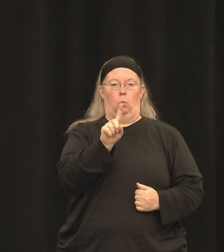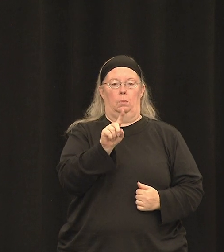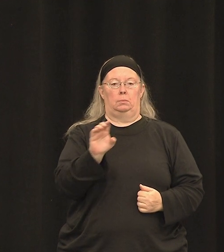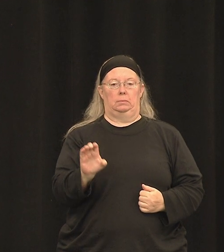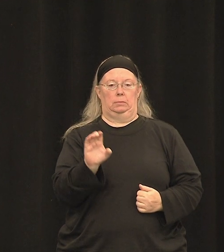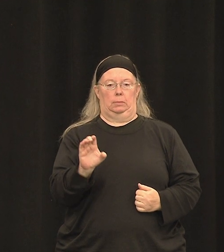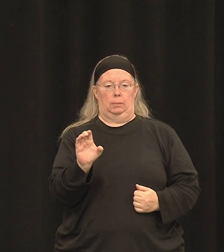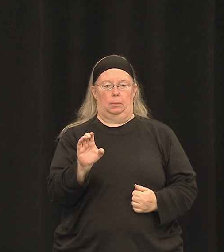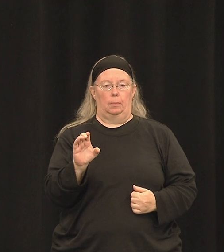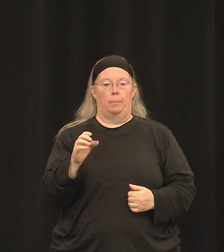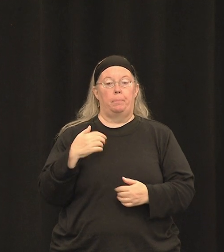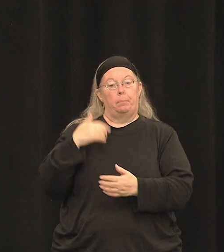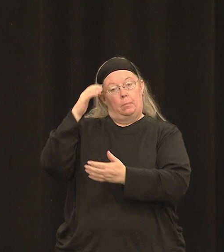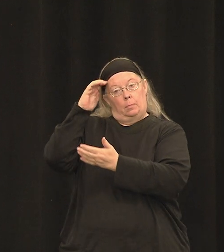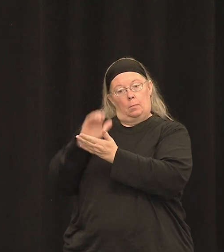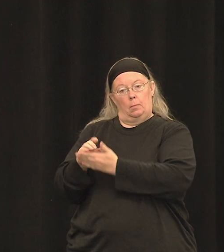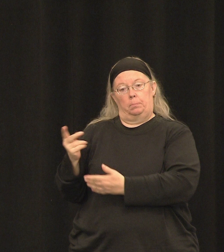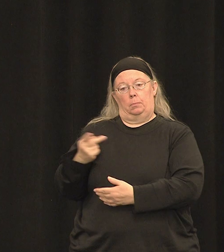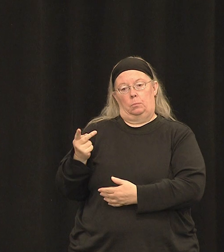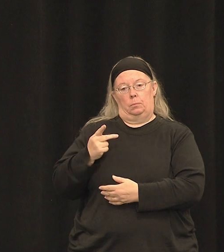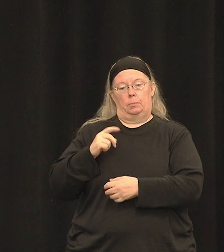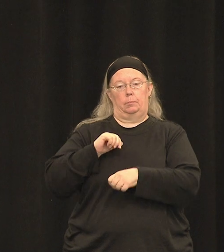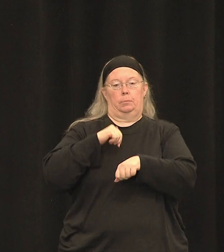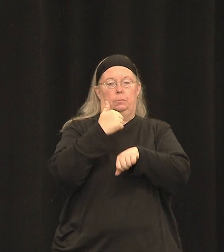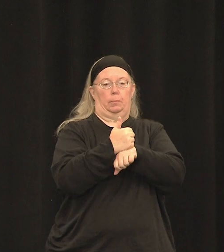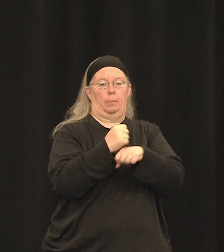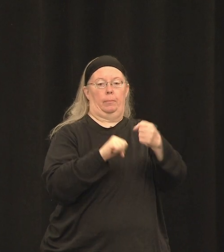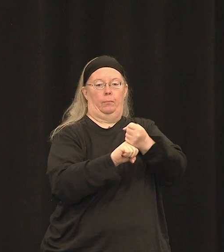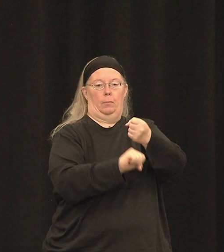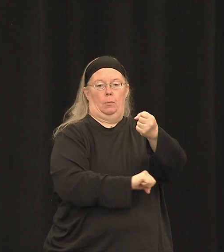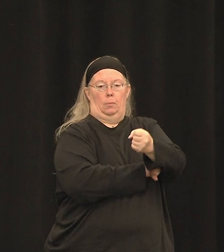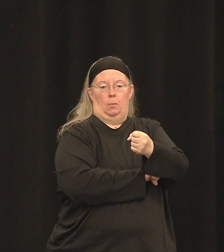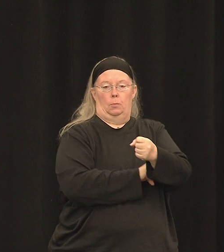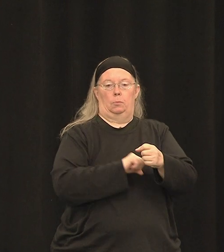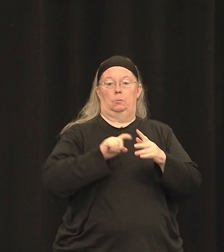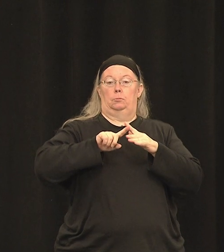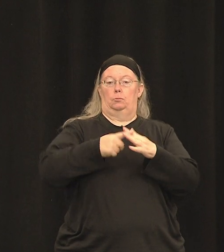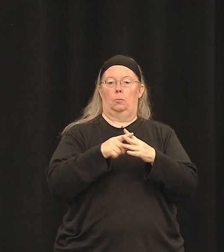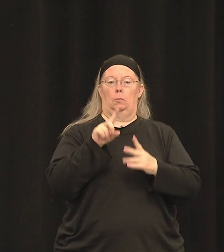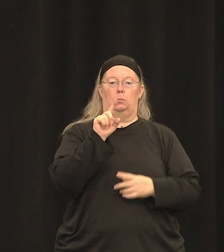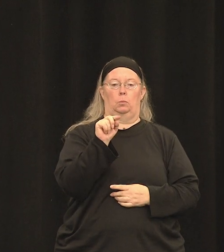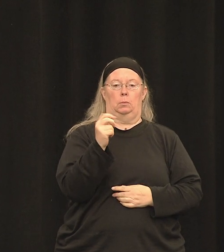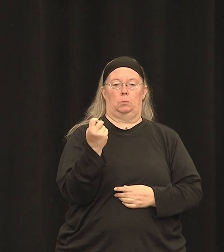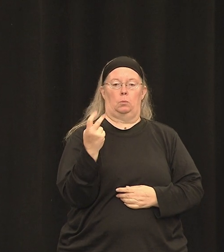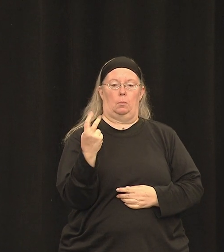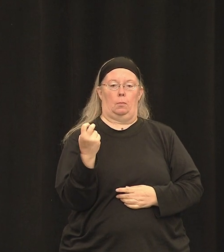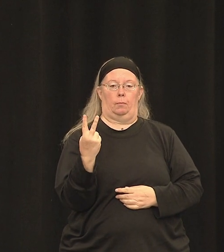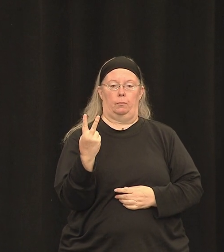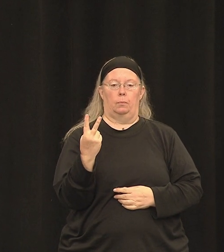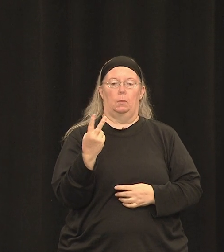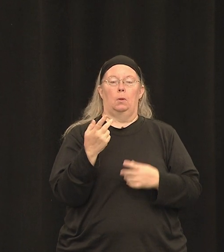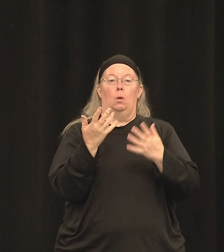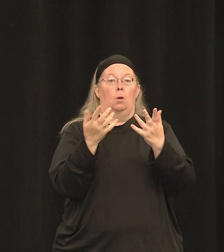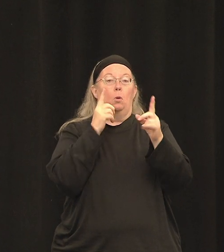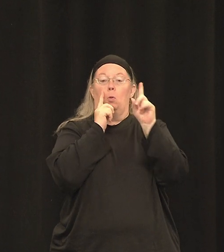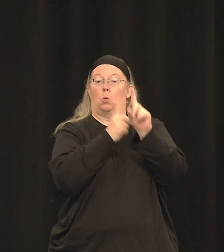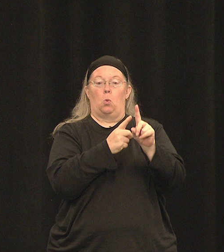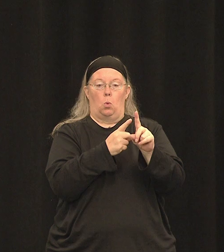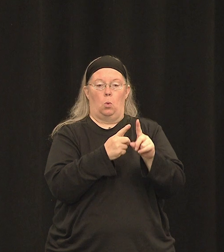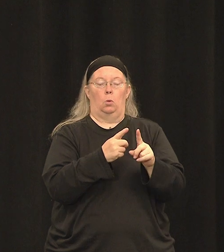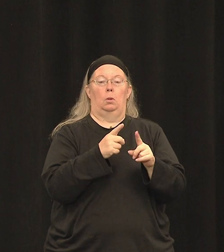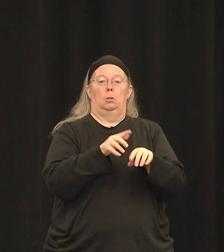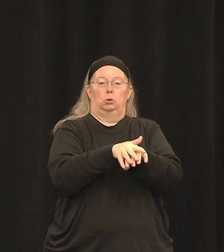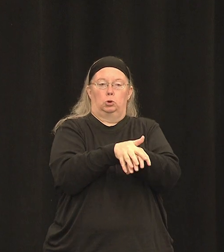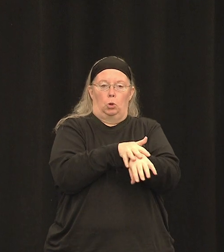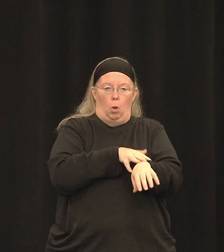foundation in 2012 with one goal, as was told earlier, to slow, stop, or reverse the degeneration of sight caused by Usher